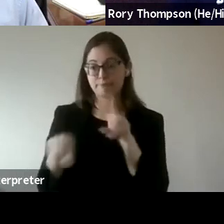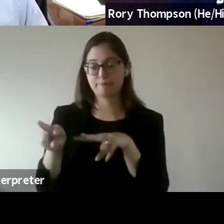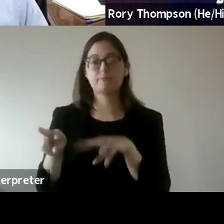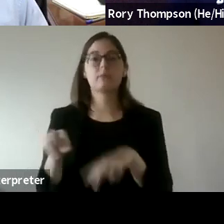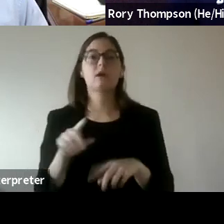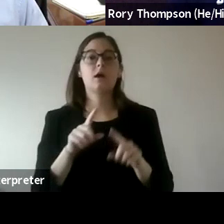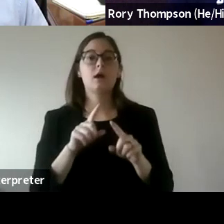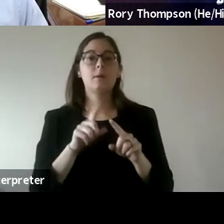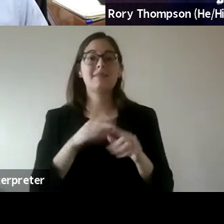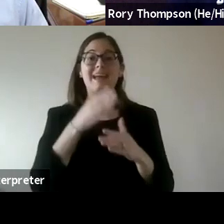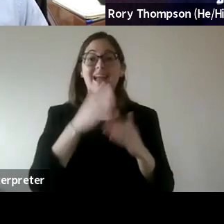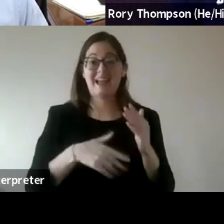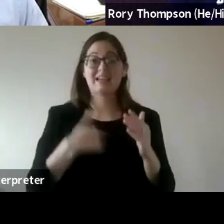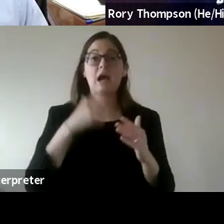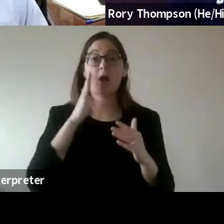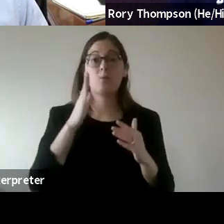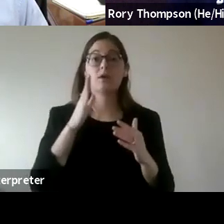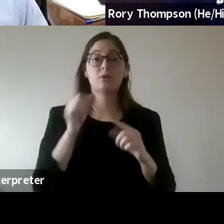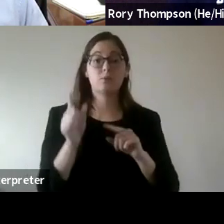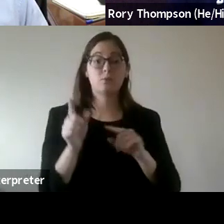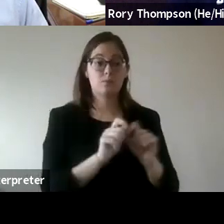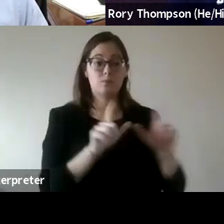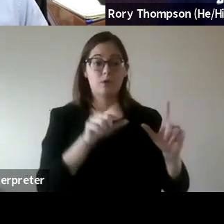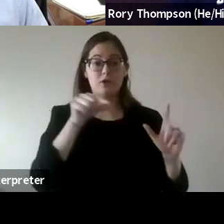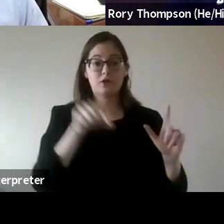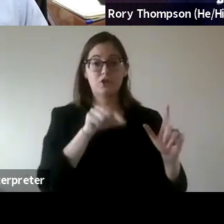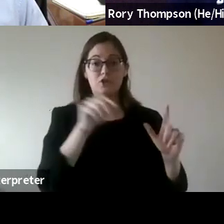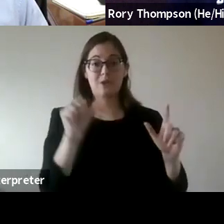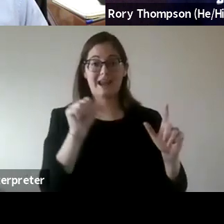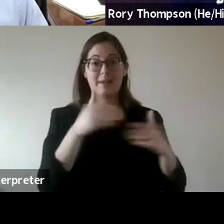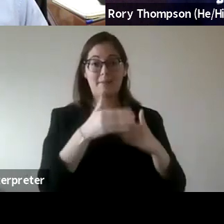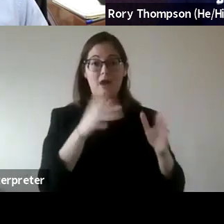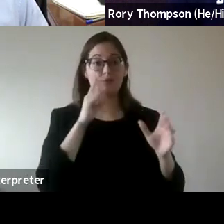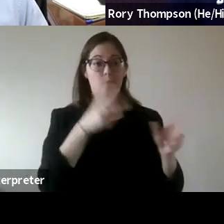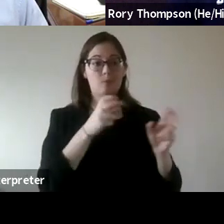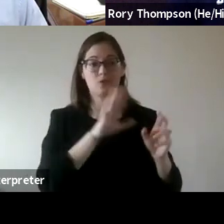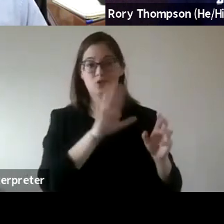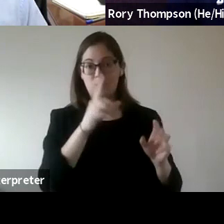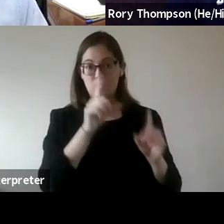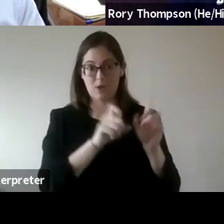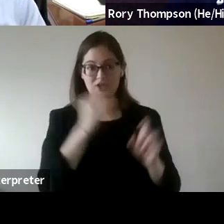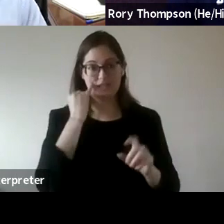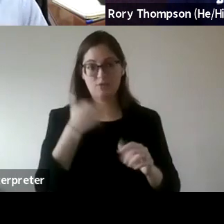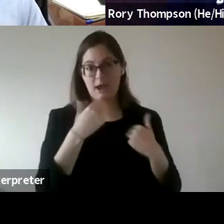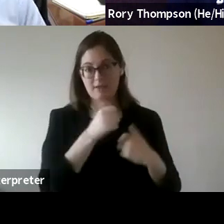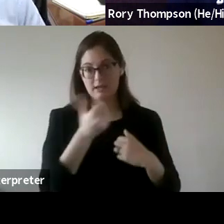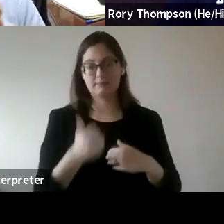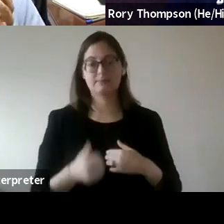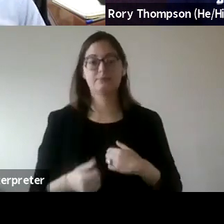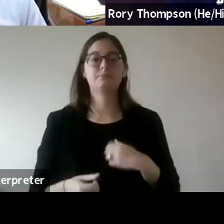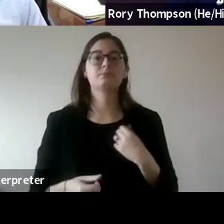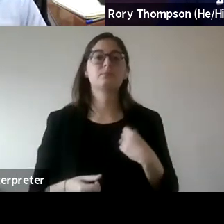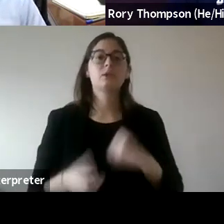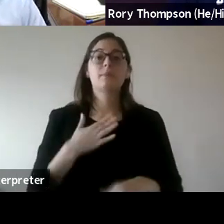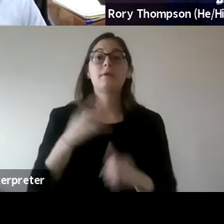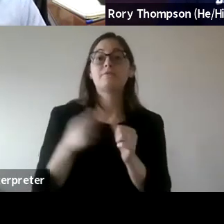we get to the end, I will be going to the Q&A box to pull questions if you have any. So my first question I will